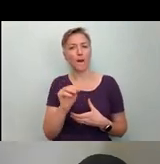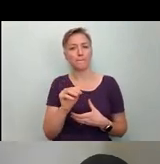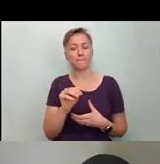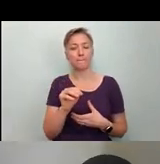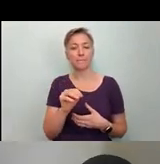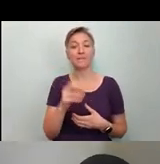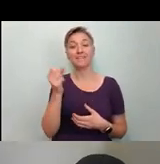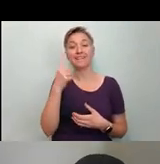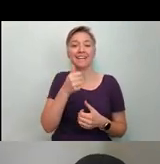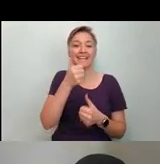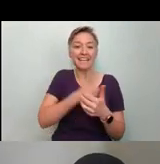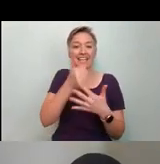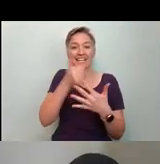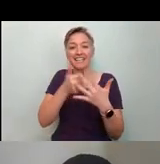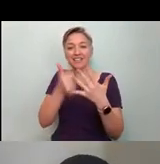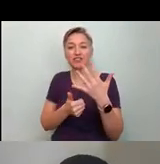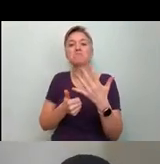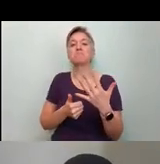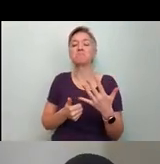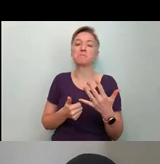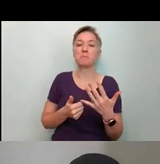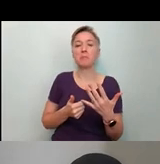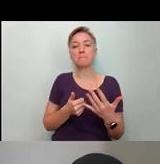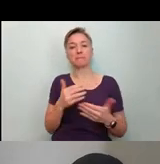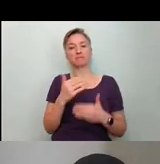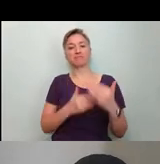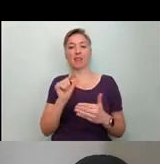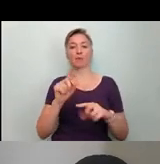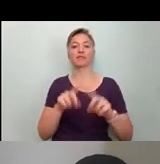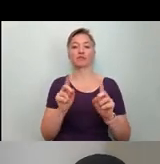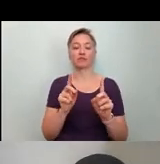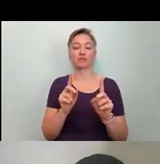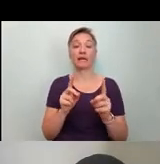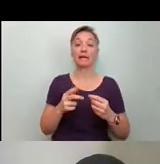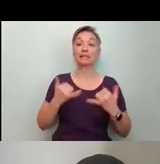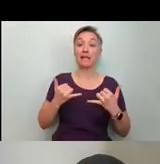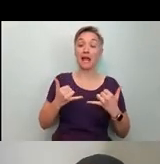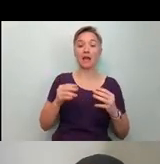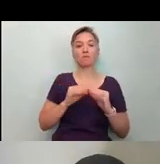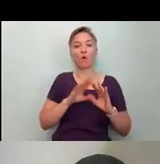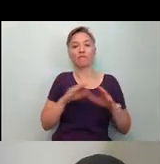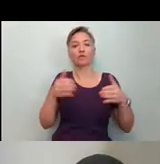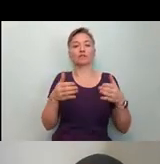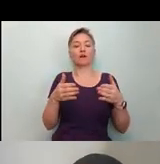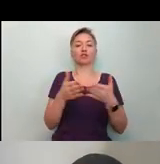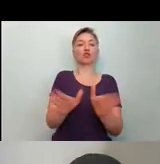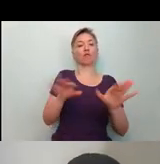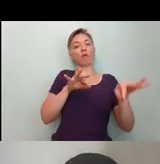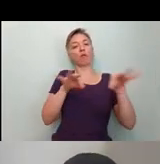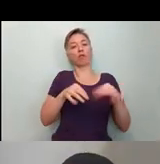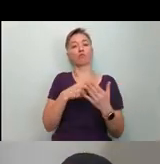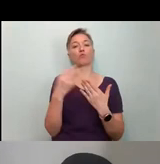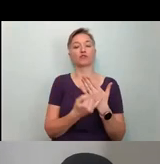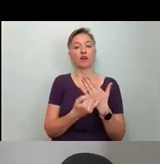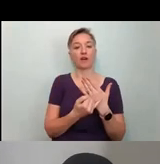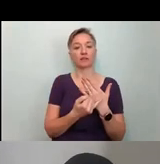each one will have a slightly different focus. While we focused much of this one on giving you an overview of the project, we'll try to have a different theme to